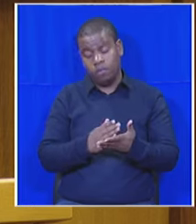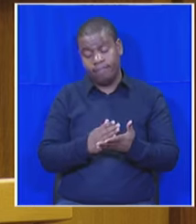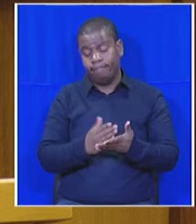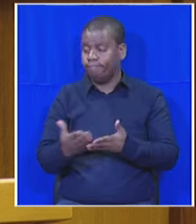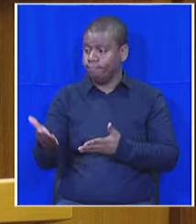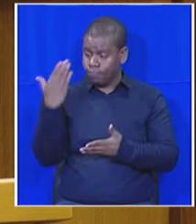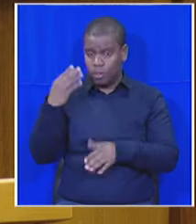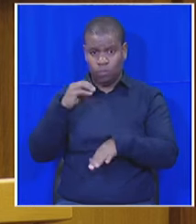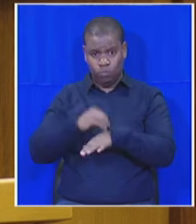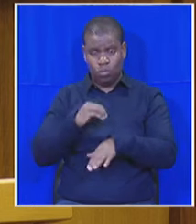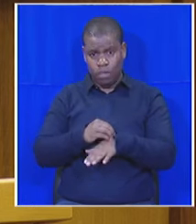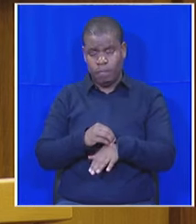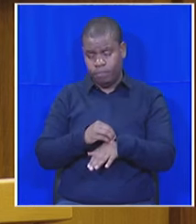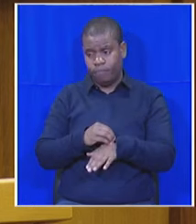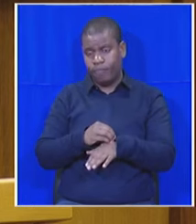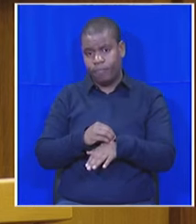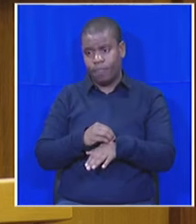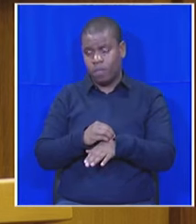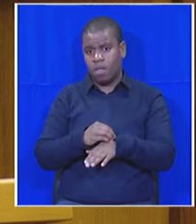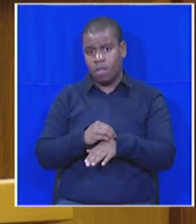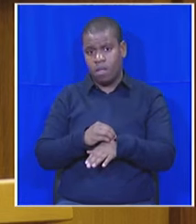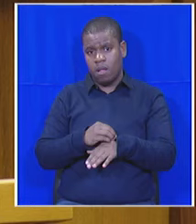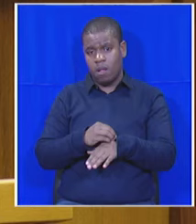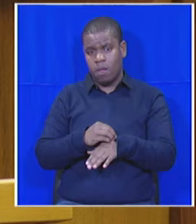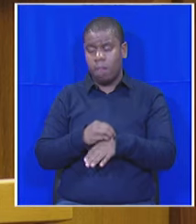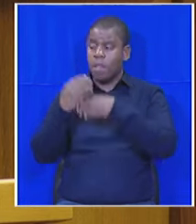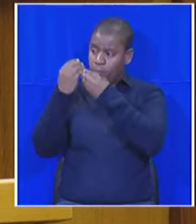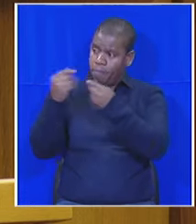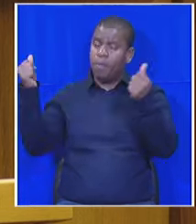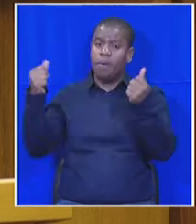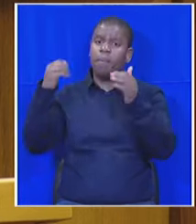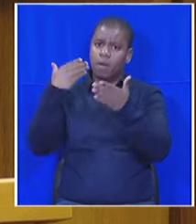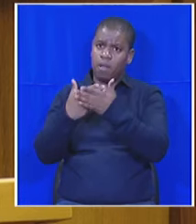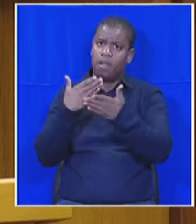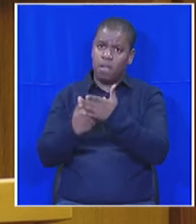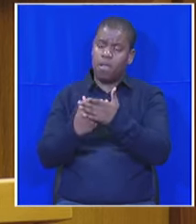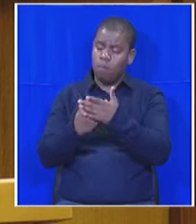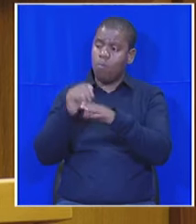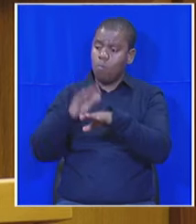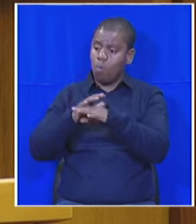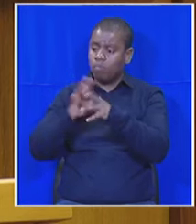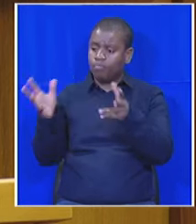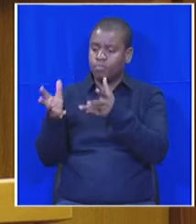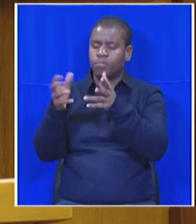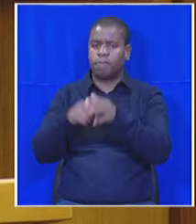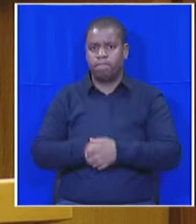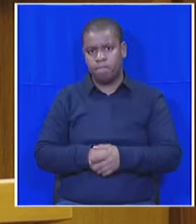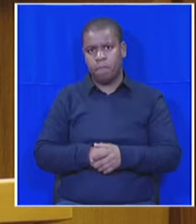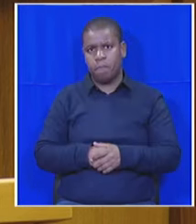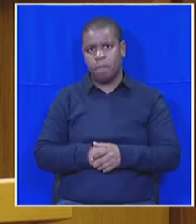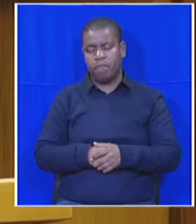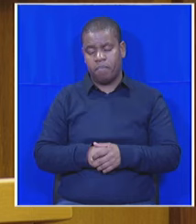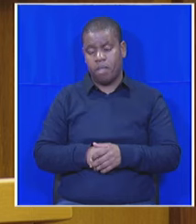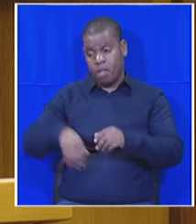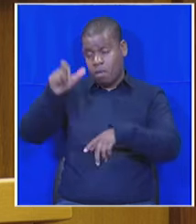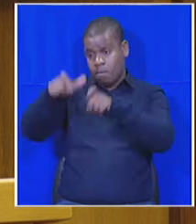past is strengthened. We will also make sure that, Chairperson, in honoring